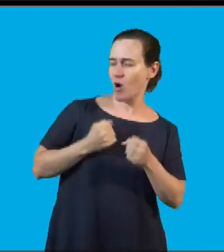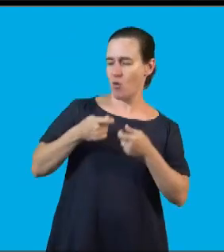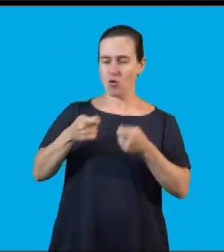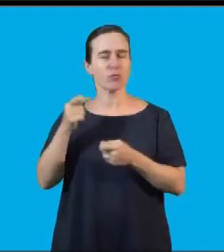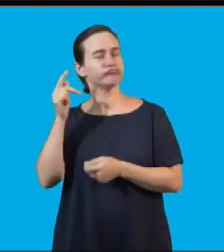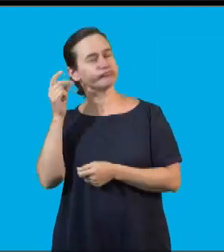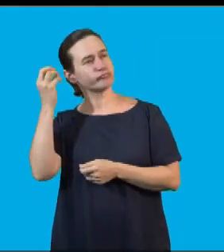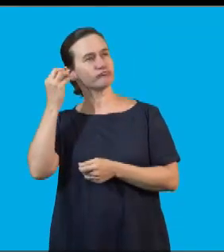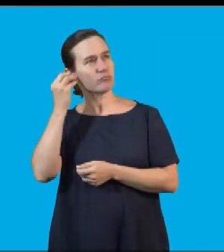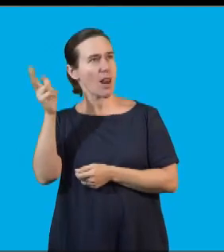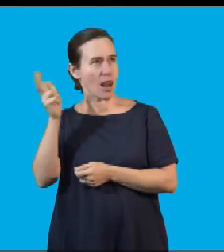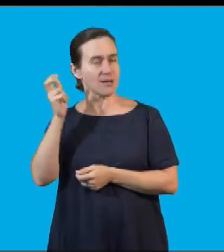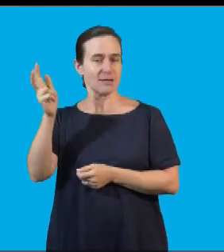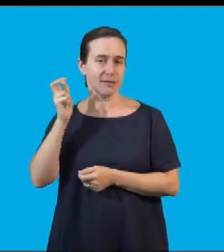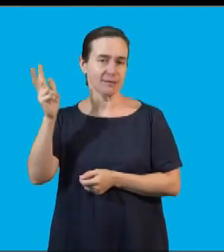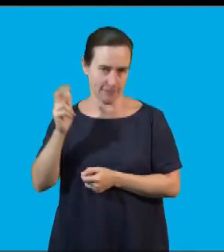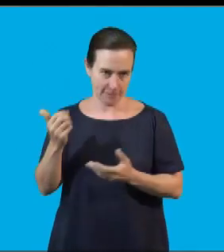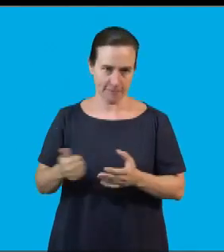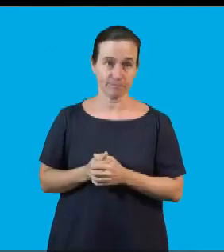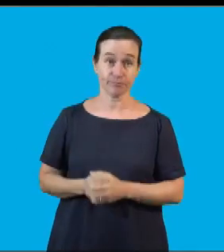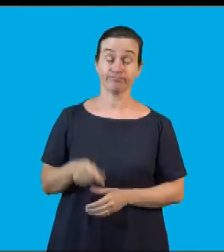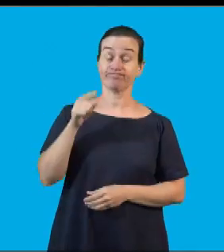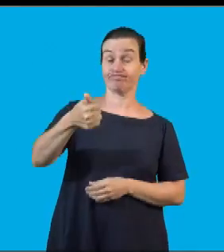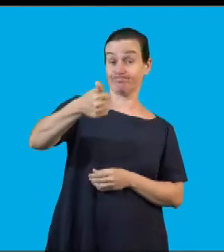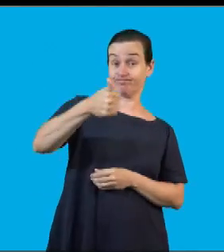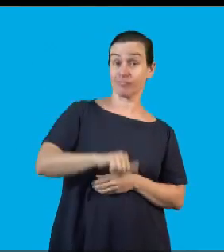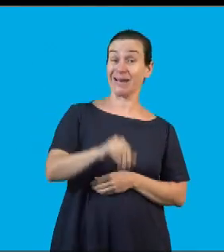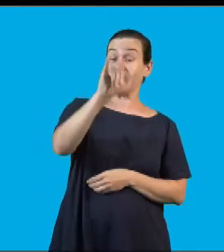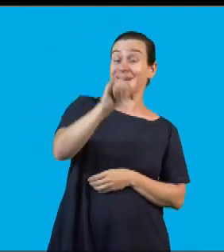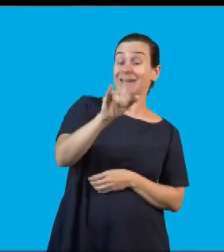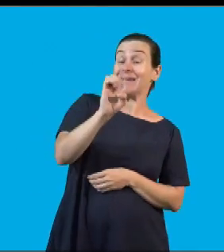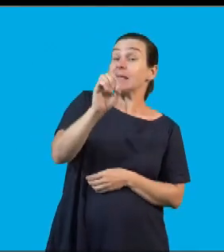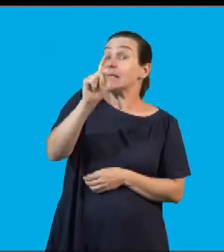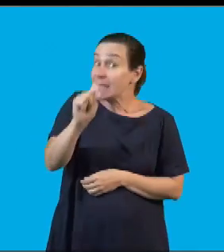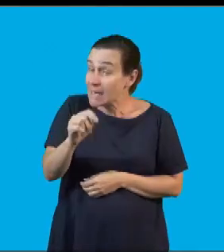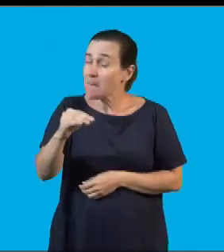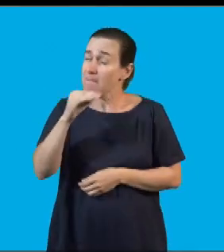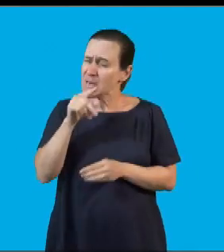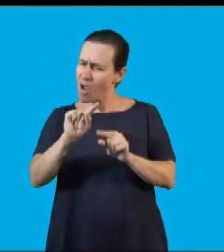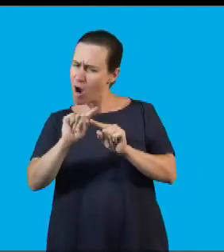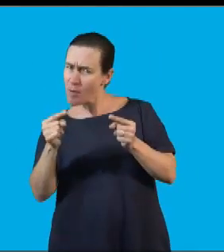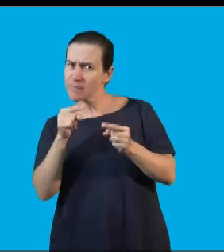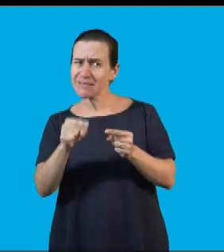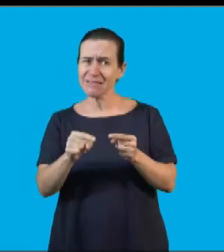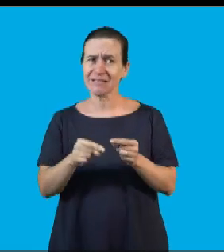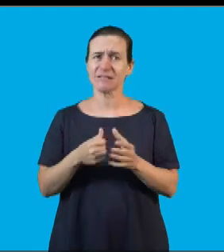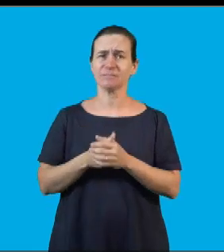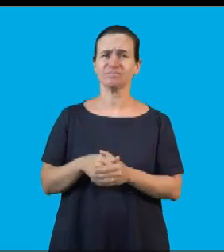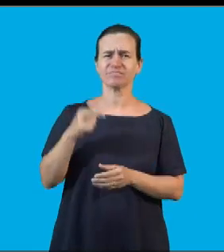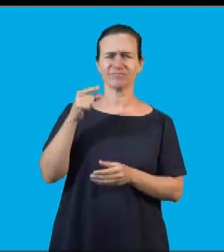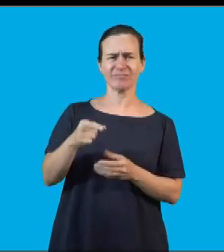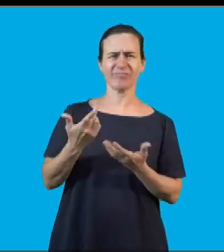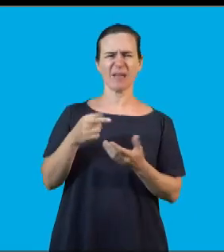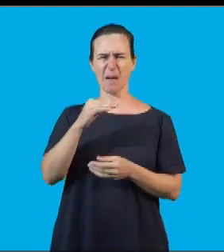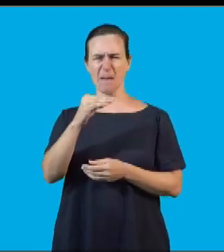cooking dinner. Yet, so that shows a contrast, the idea prevails that listening is flighty or